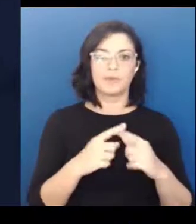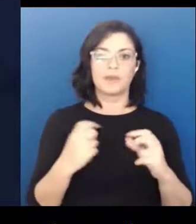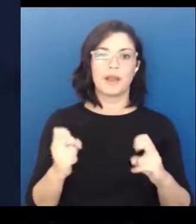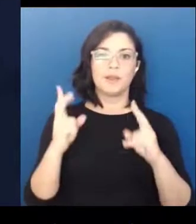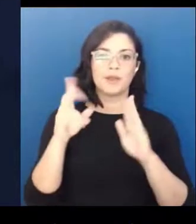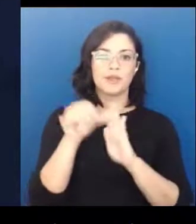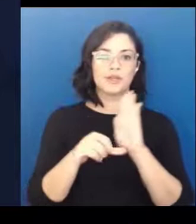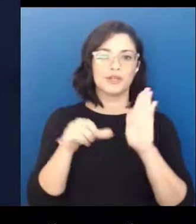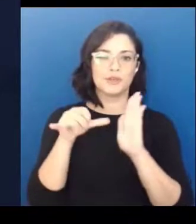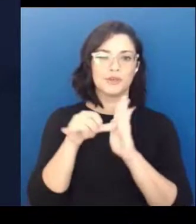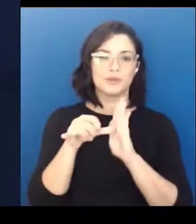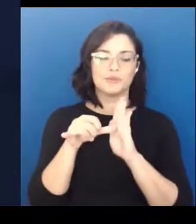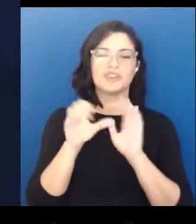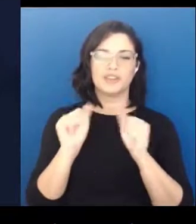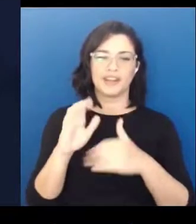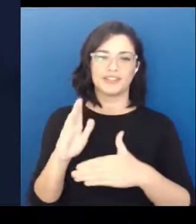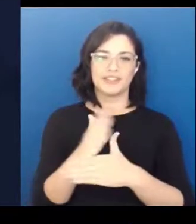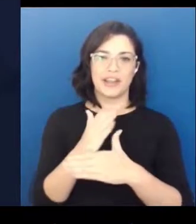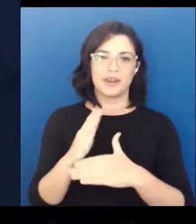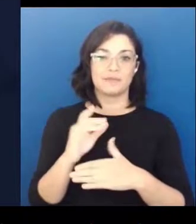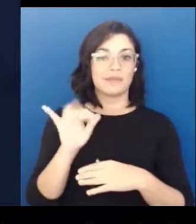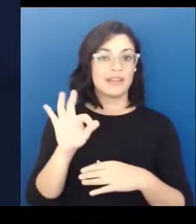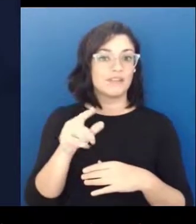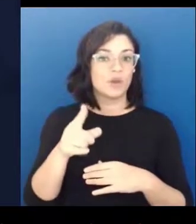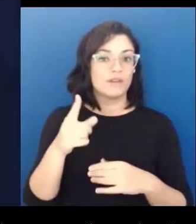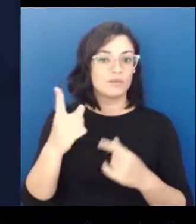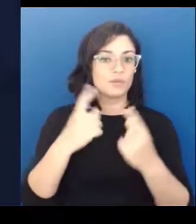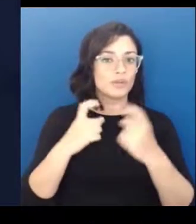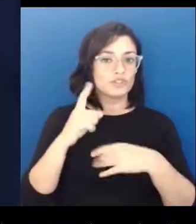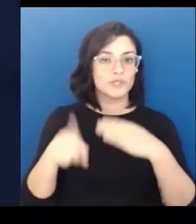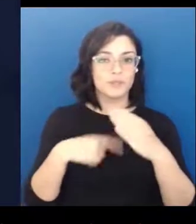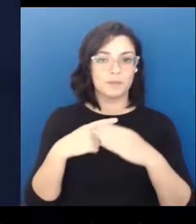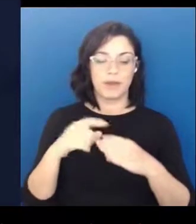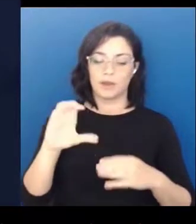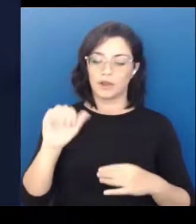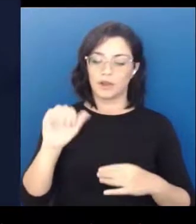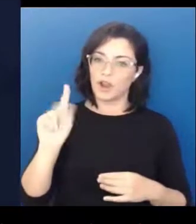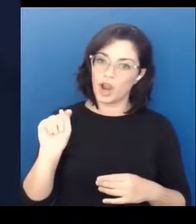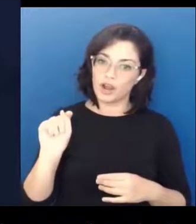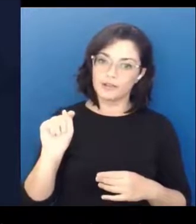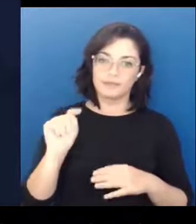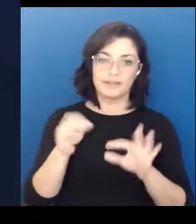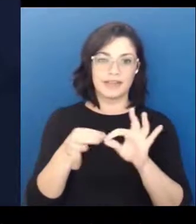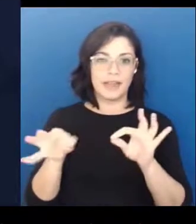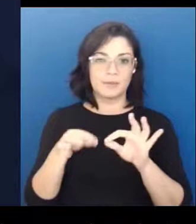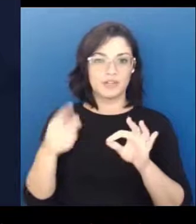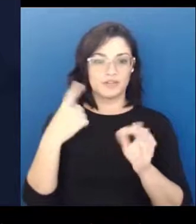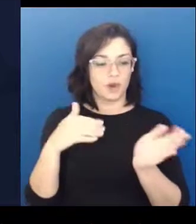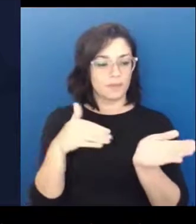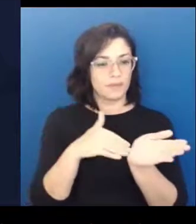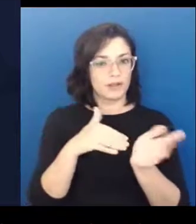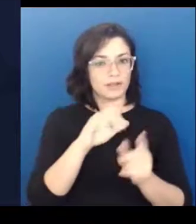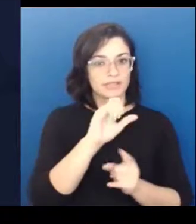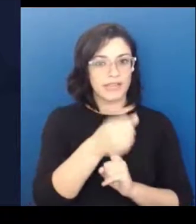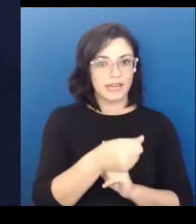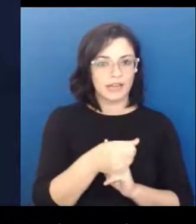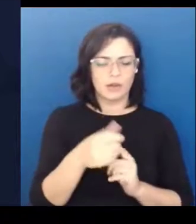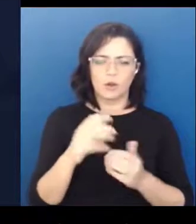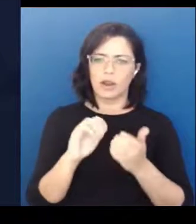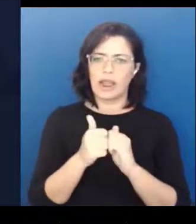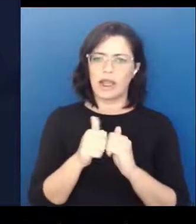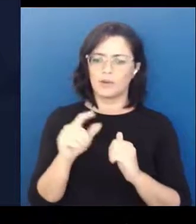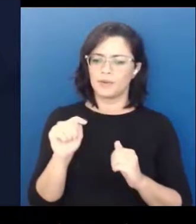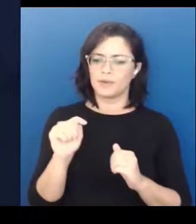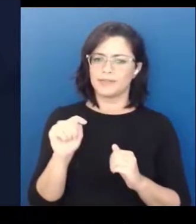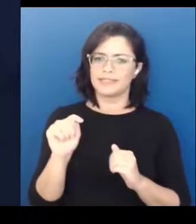about CART captioning in a medical setting or how telecommunication relay services work, please check out our YouTube channel.